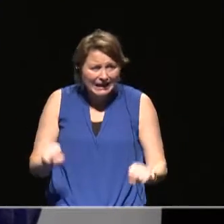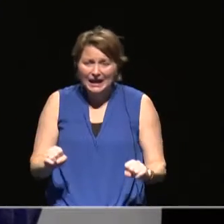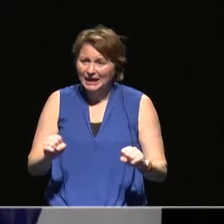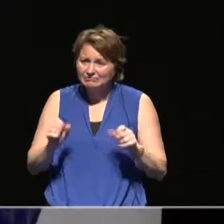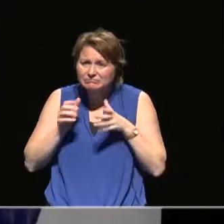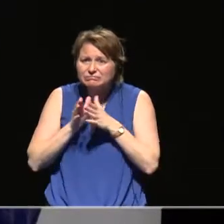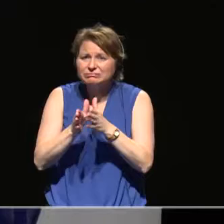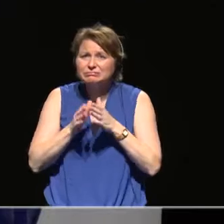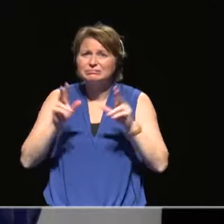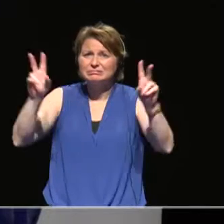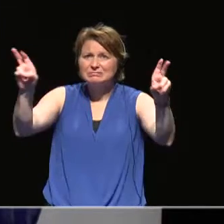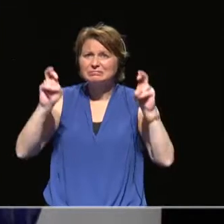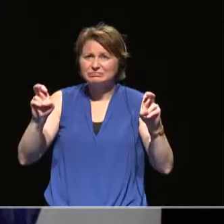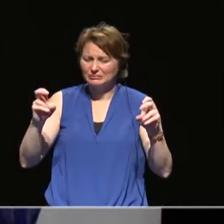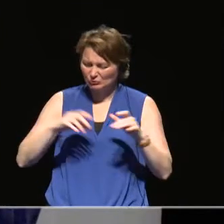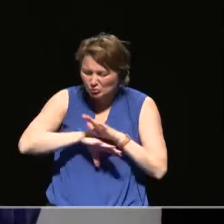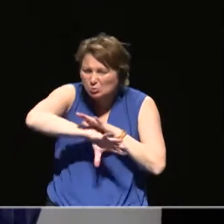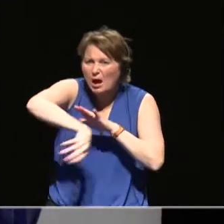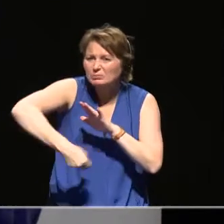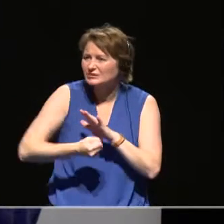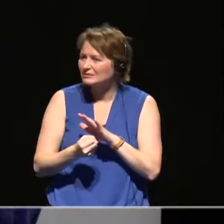corruption on behalf of the youth then? Well,